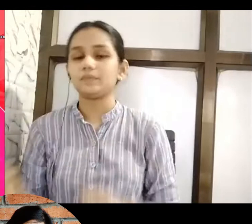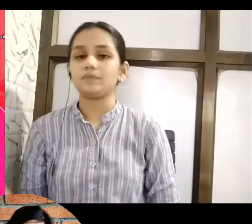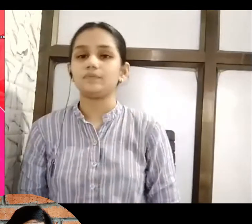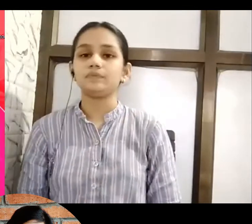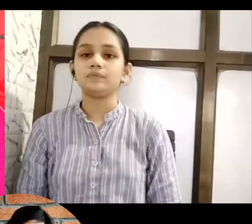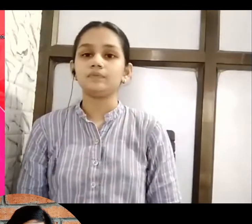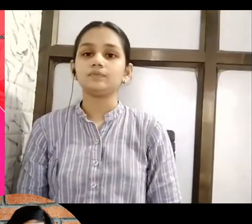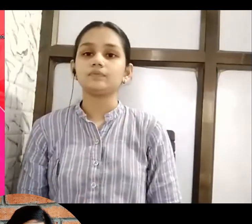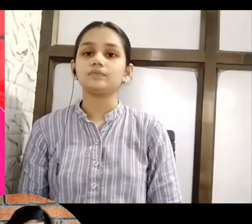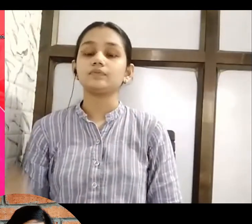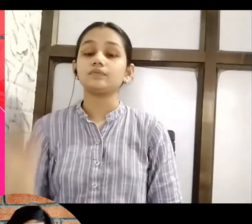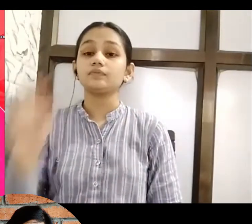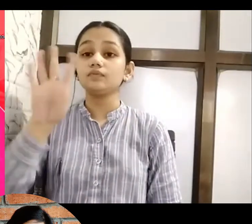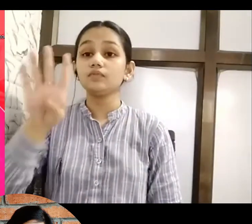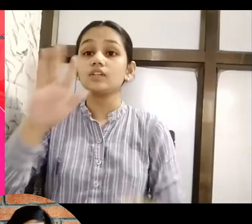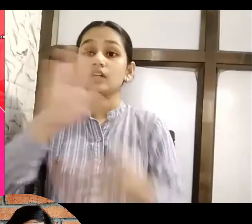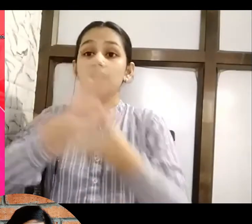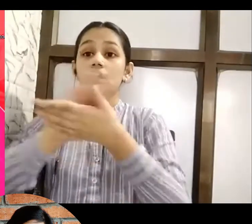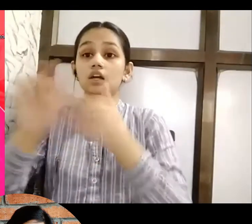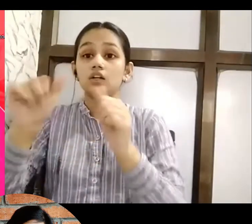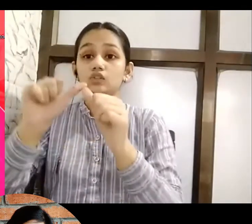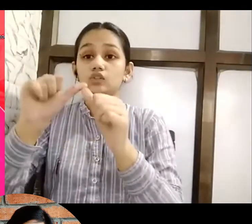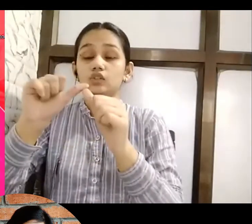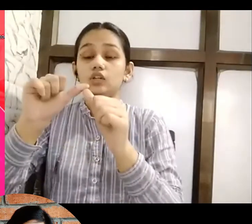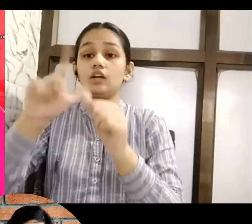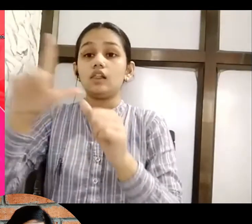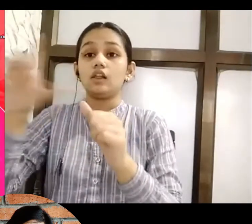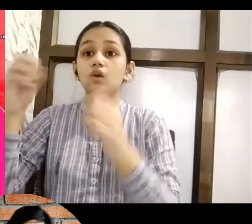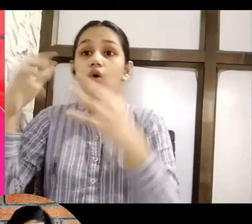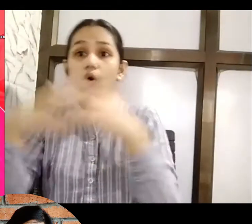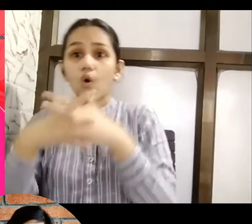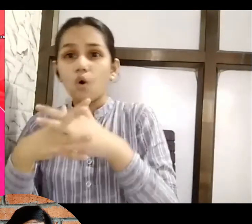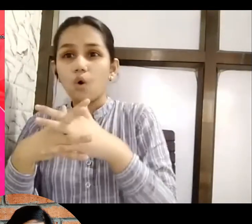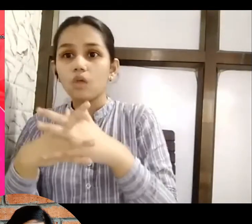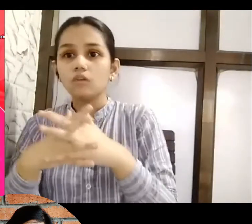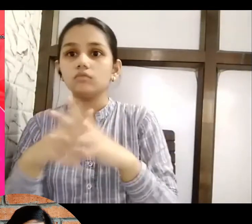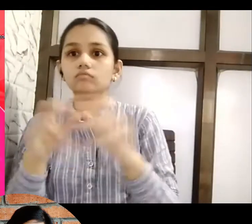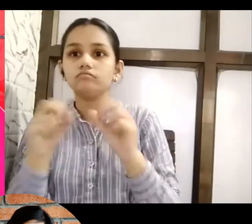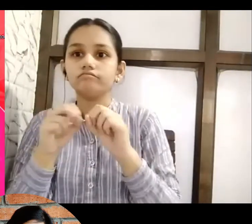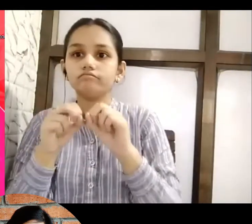If I say hollow, you will see a hollow effect.